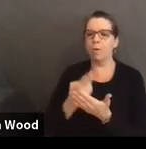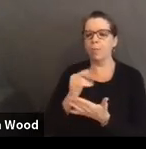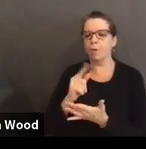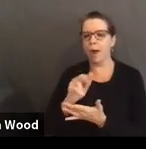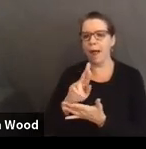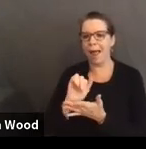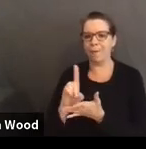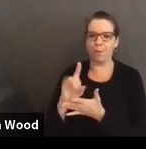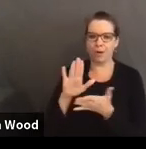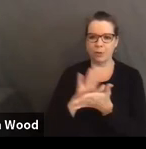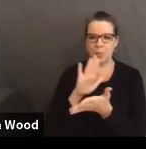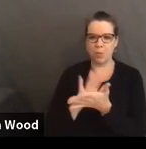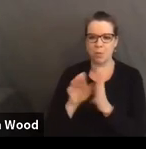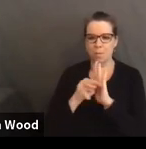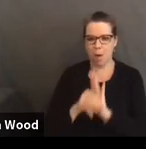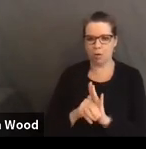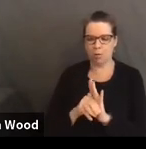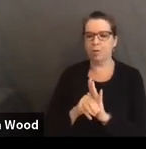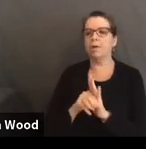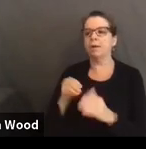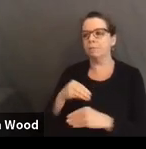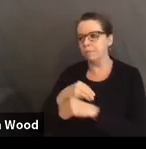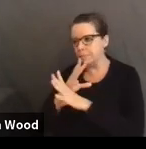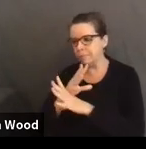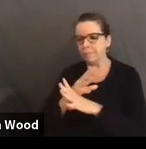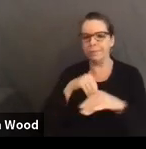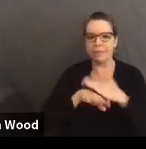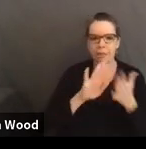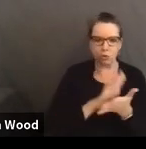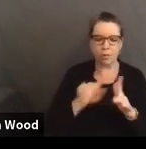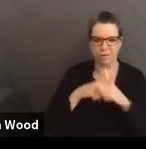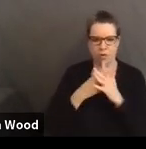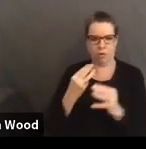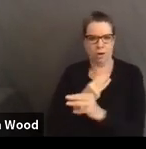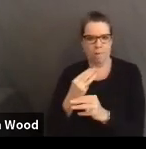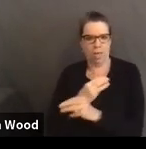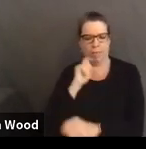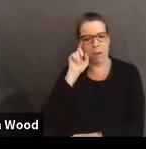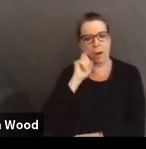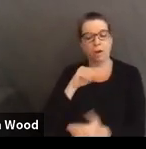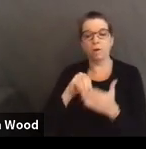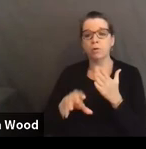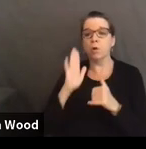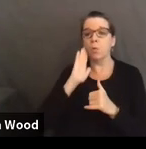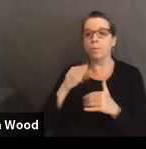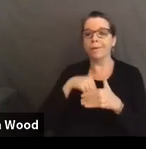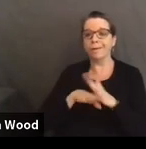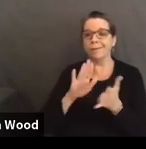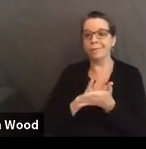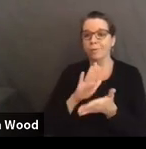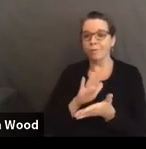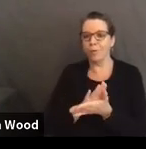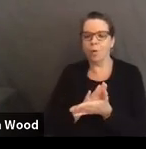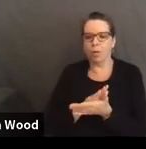model and the blended learning that they've already started to do in math. Students will be at school in this